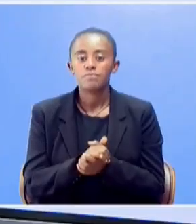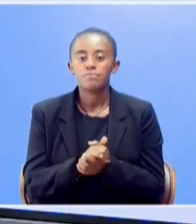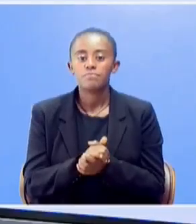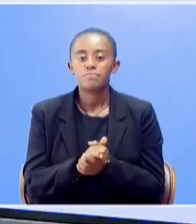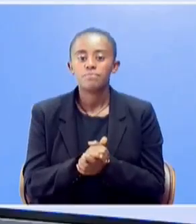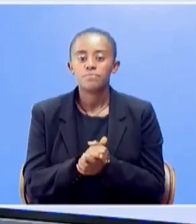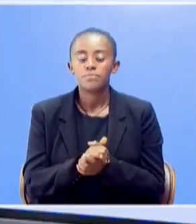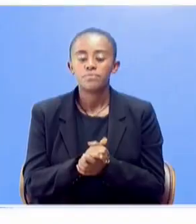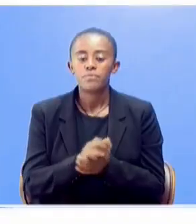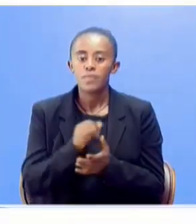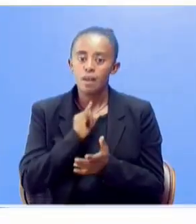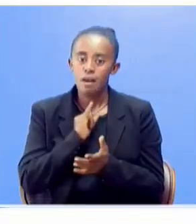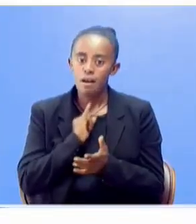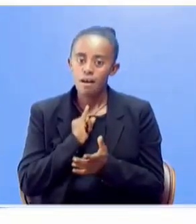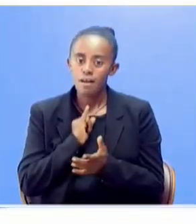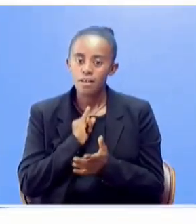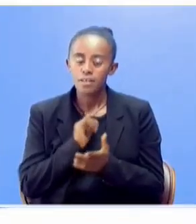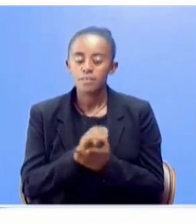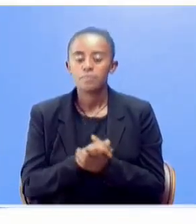I